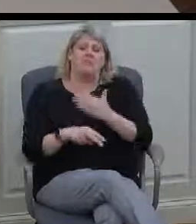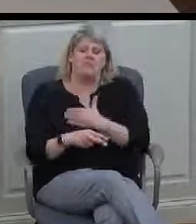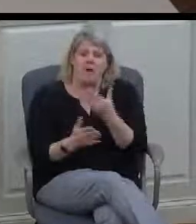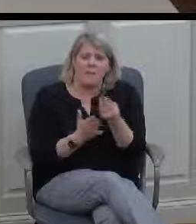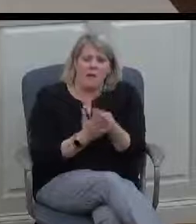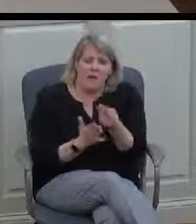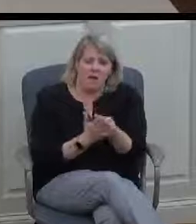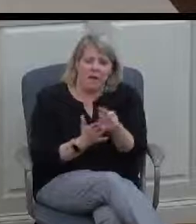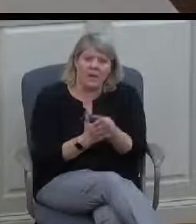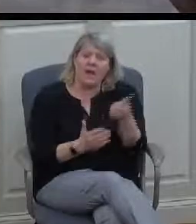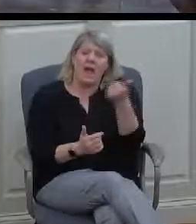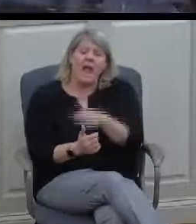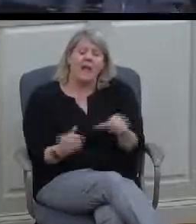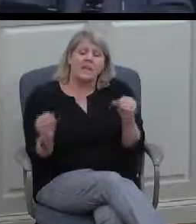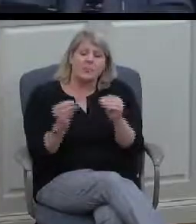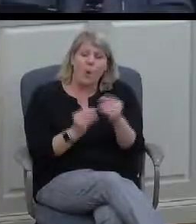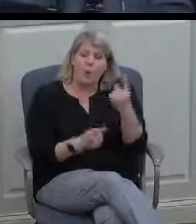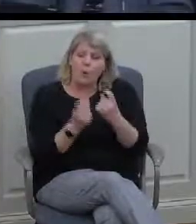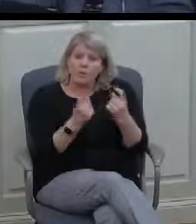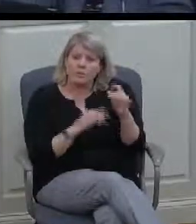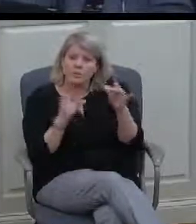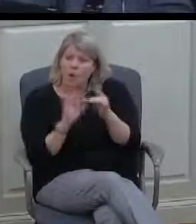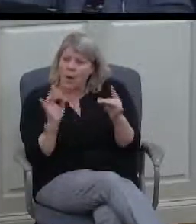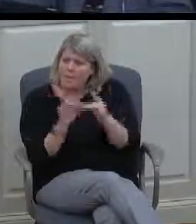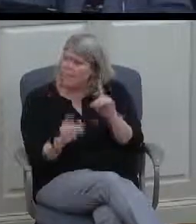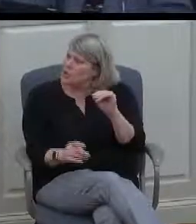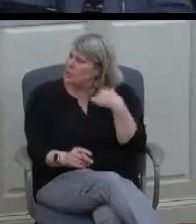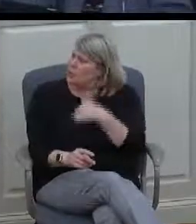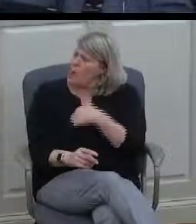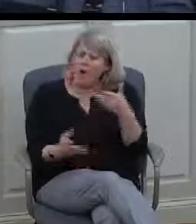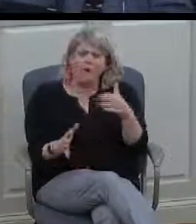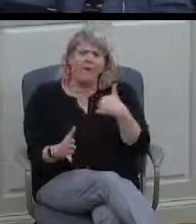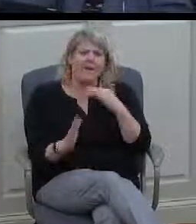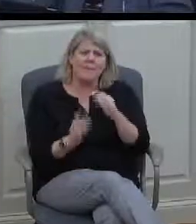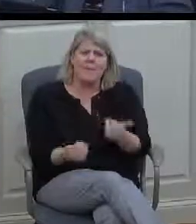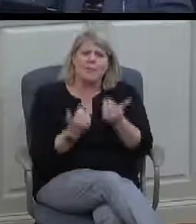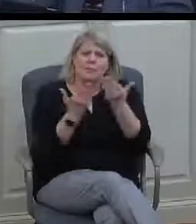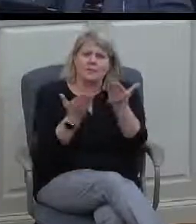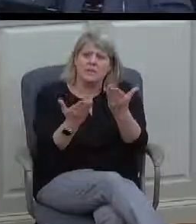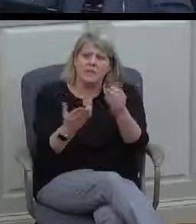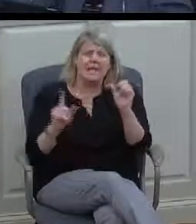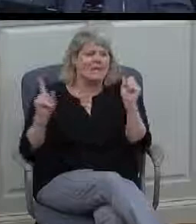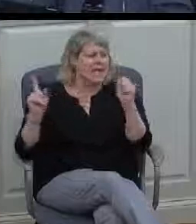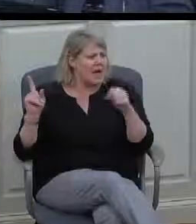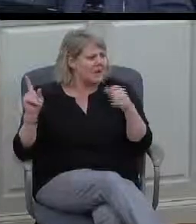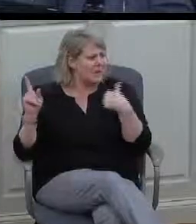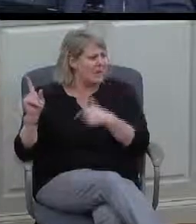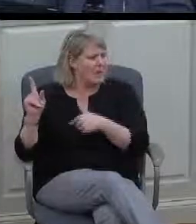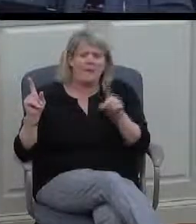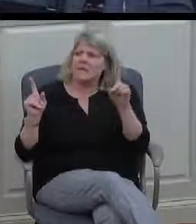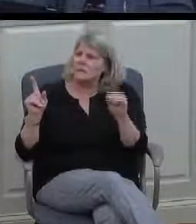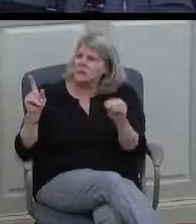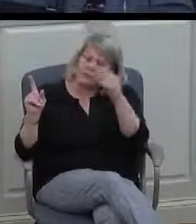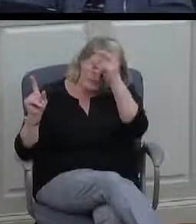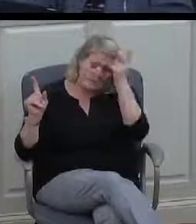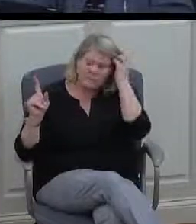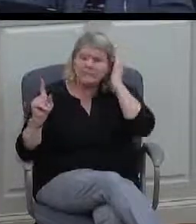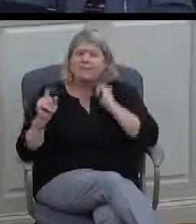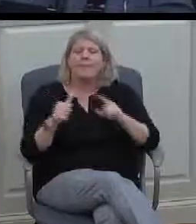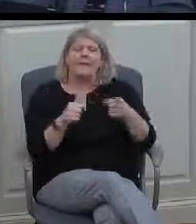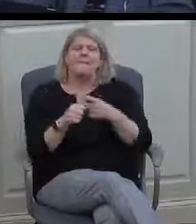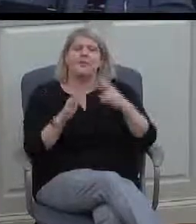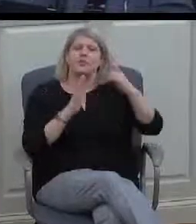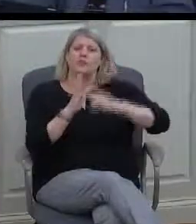Any further questions or comments? do we have a motion on the floor I believe we do, don't we? for first reading of